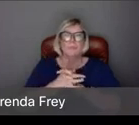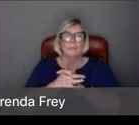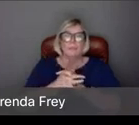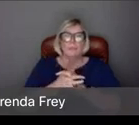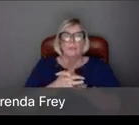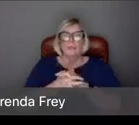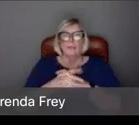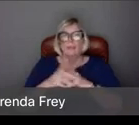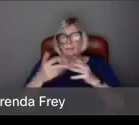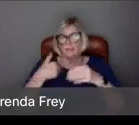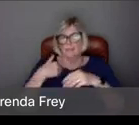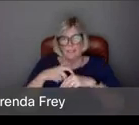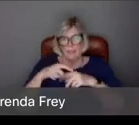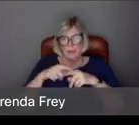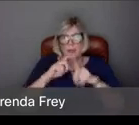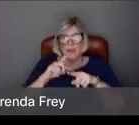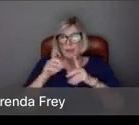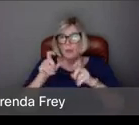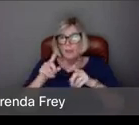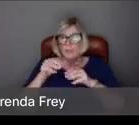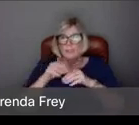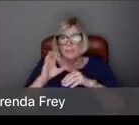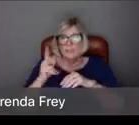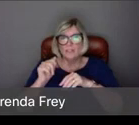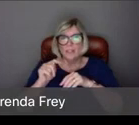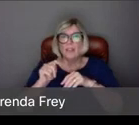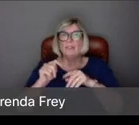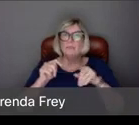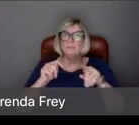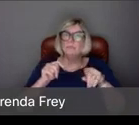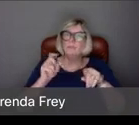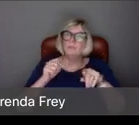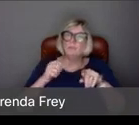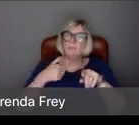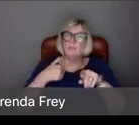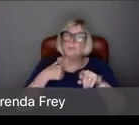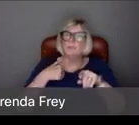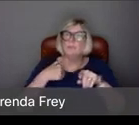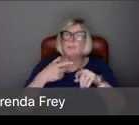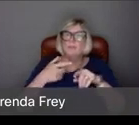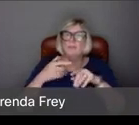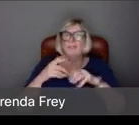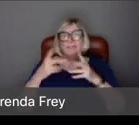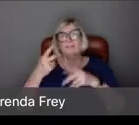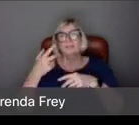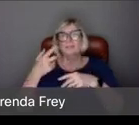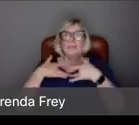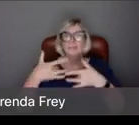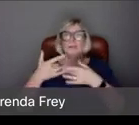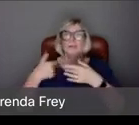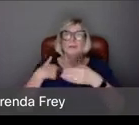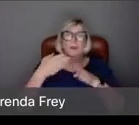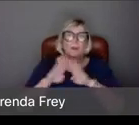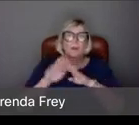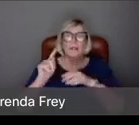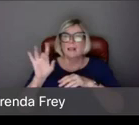Kim, do we have time to answer a couple questions that were in the chat? We do. I know typically we end at 8, but we certainly